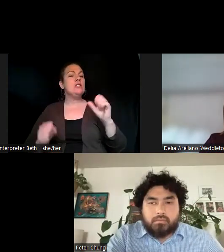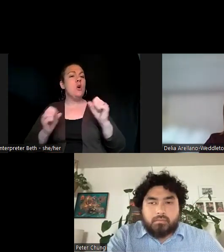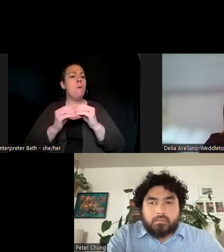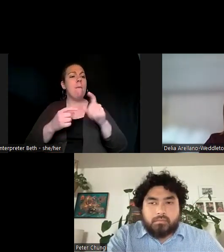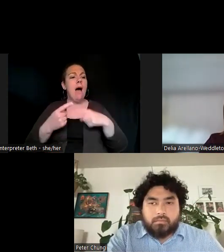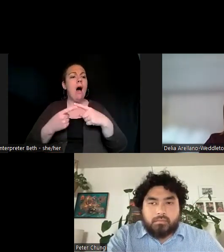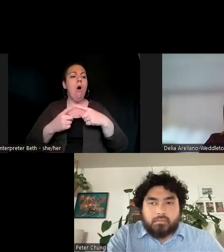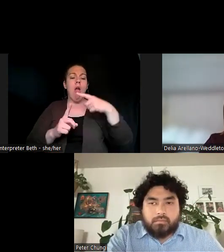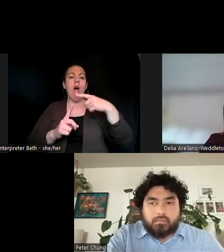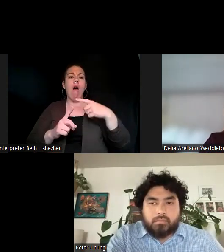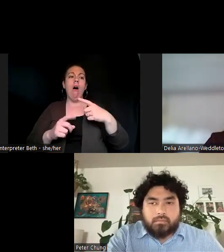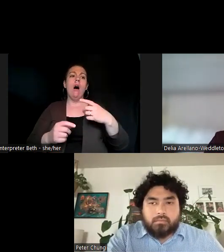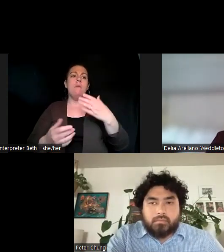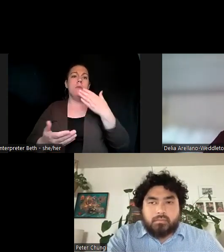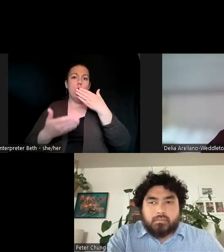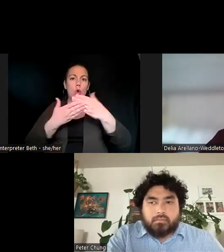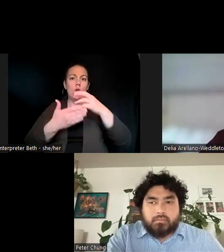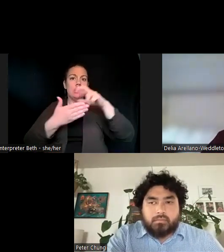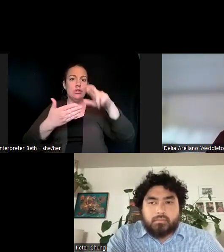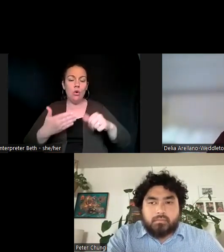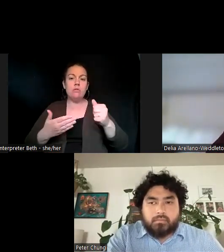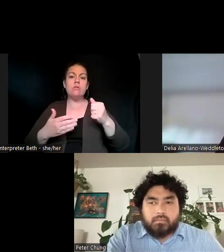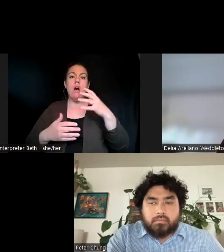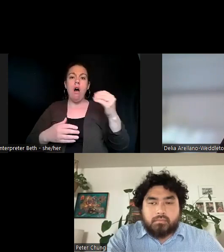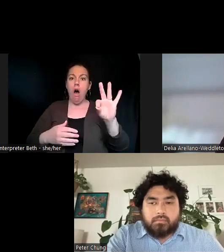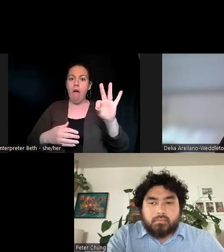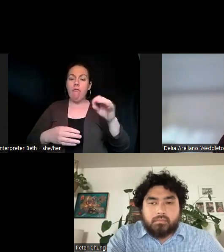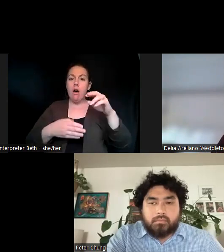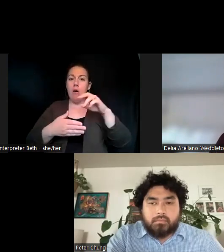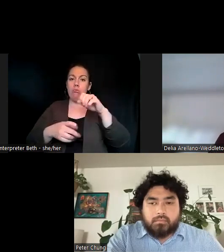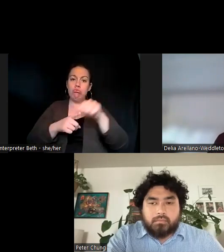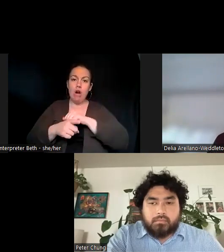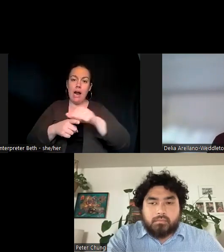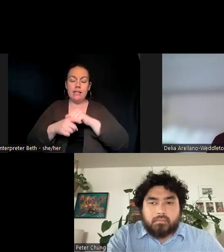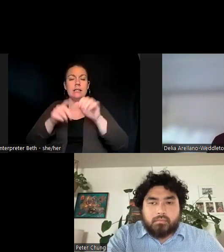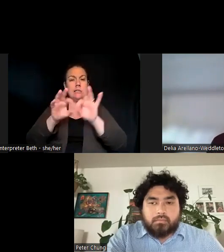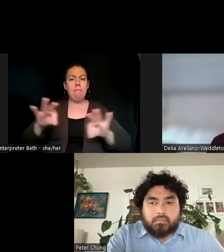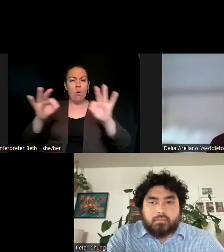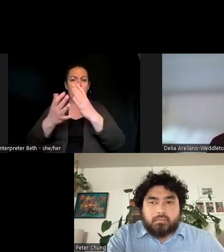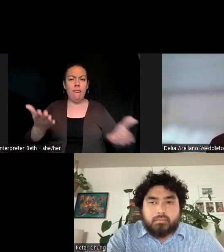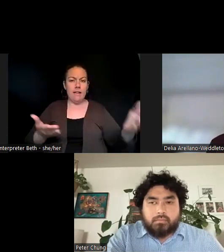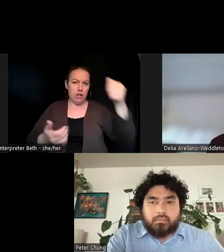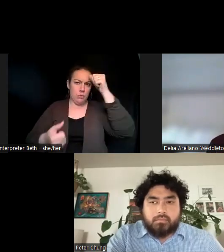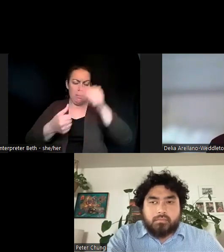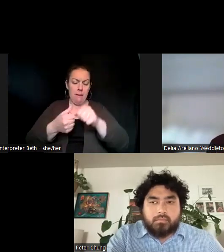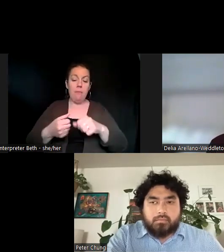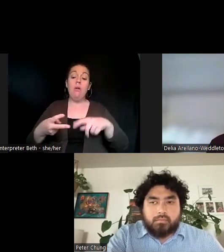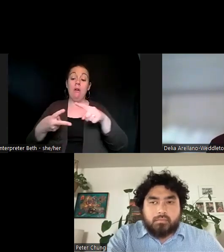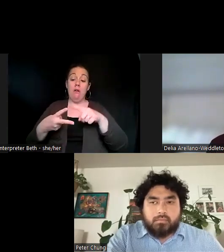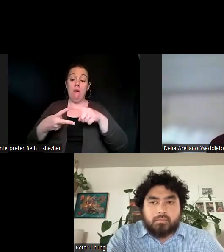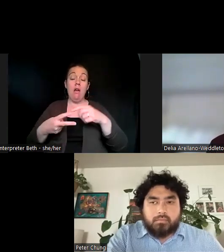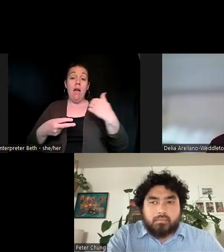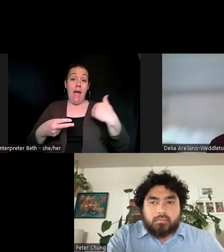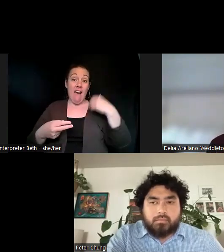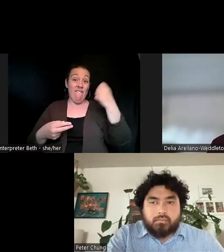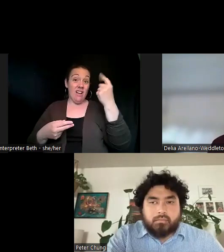practices and sort of implementing them, there's a couple of really important things to be thinking about. One is having an understanding of what the research